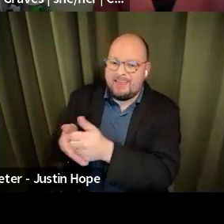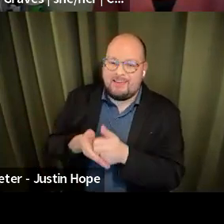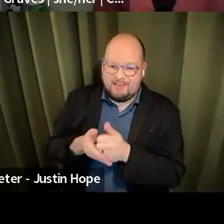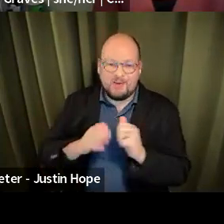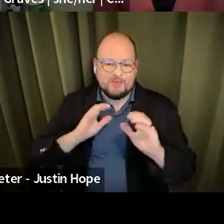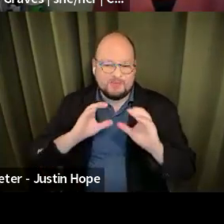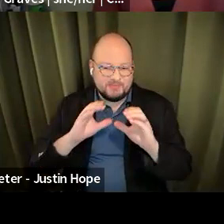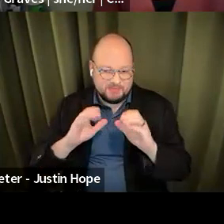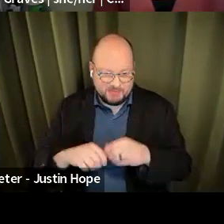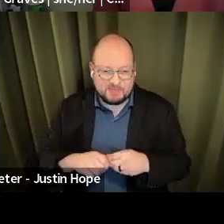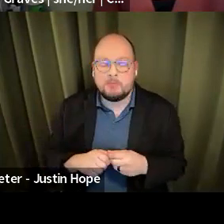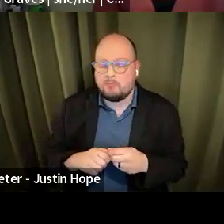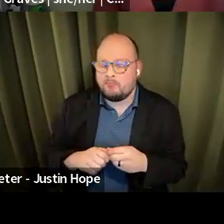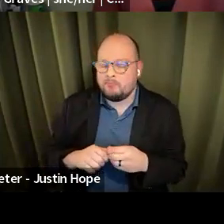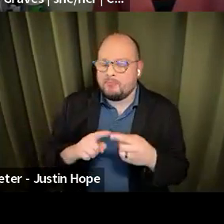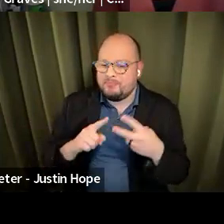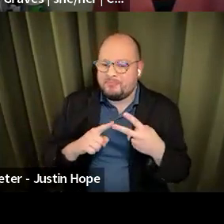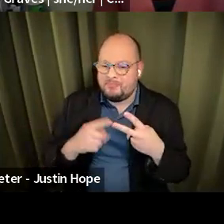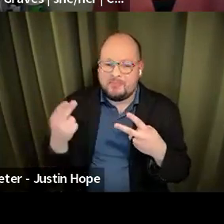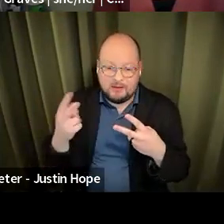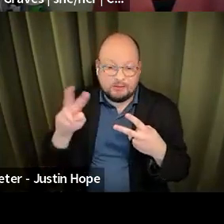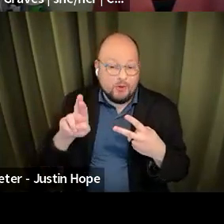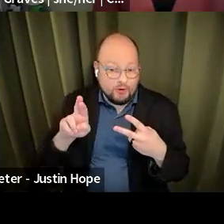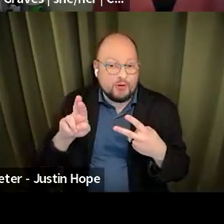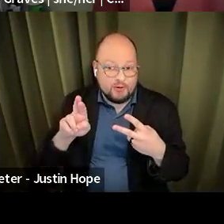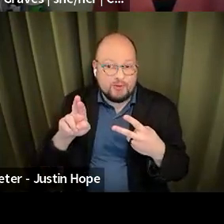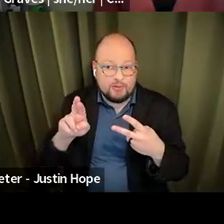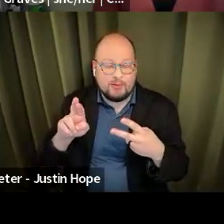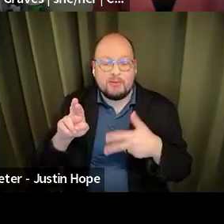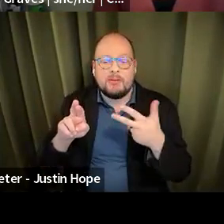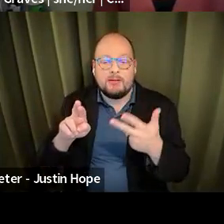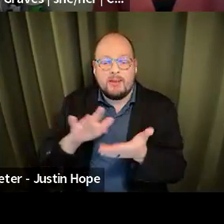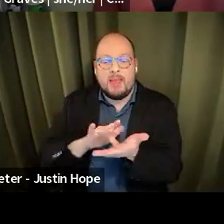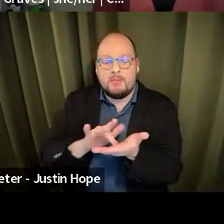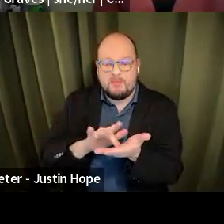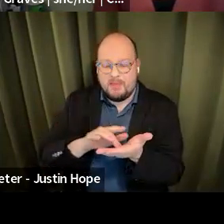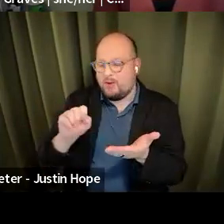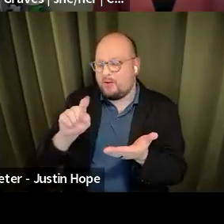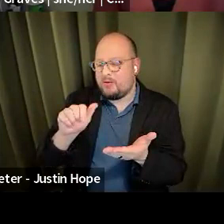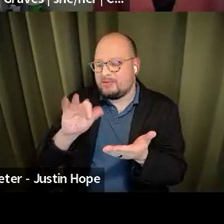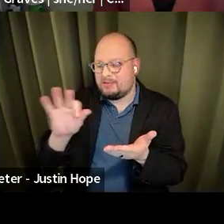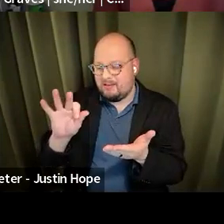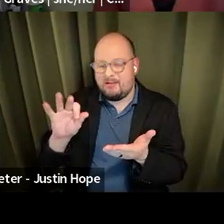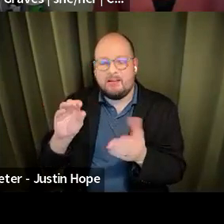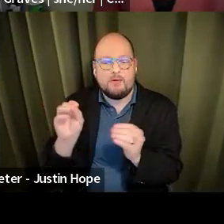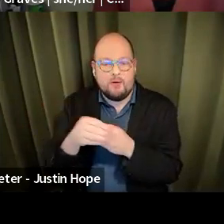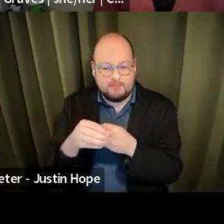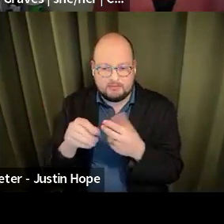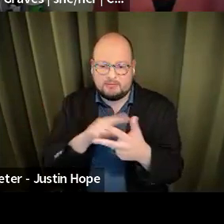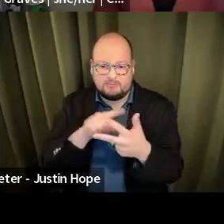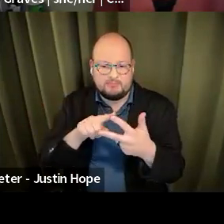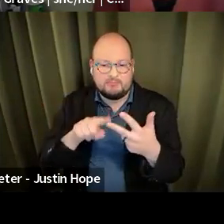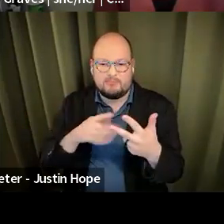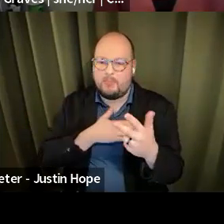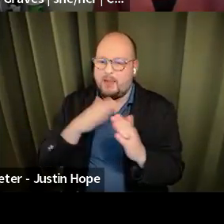well as HR, as well in the medical staff office. They're my best partners. Great, thank you,